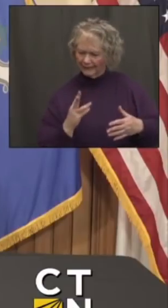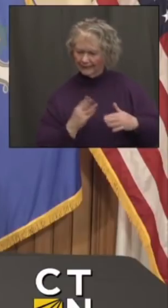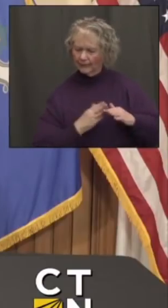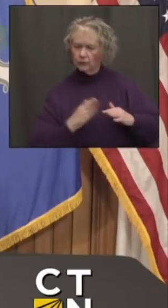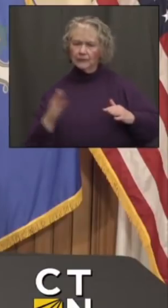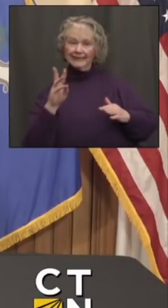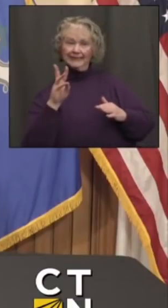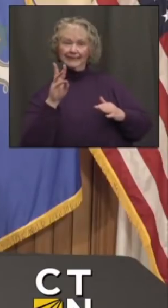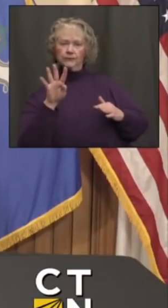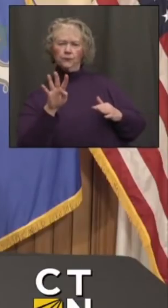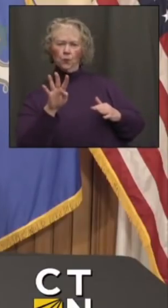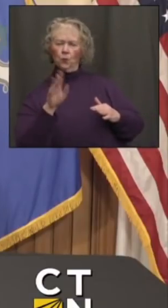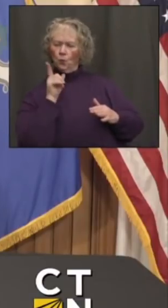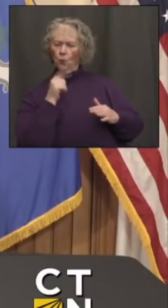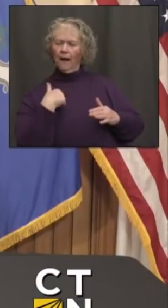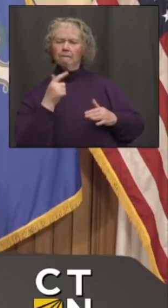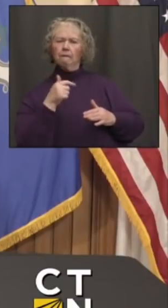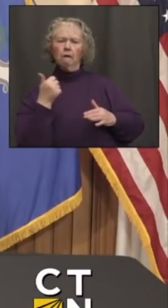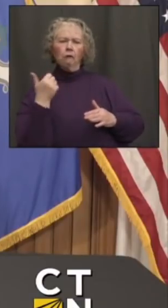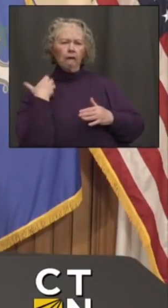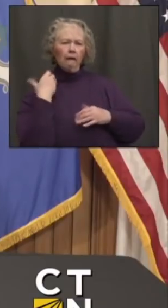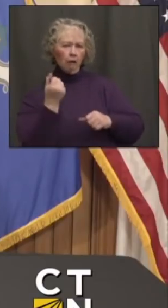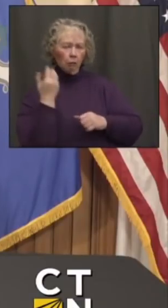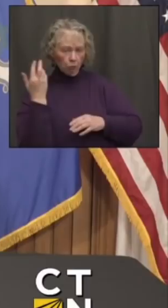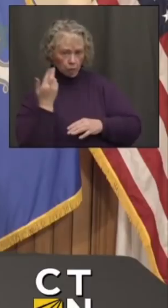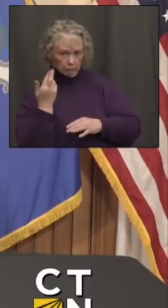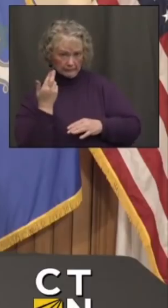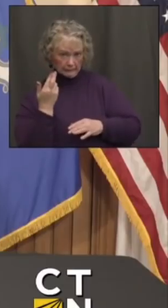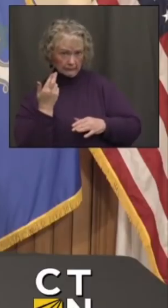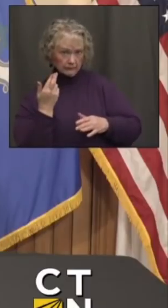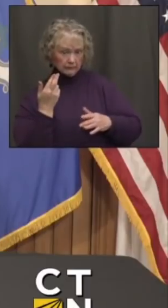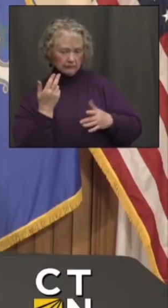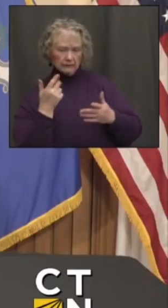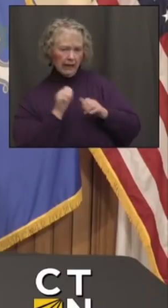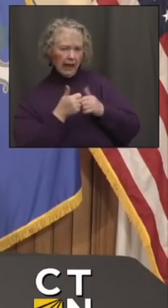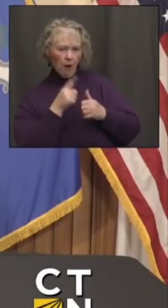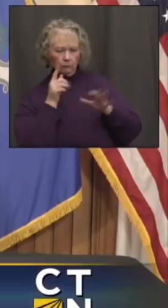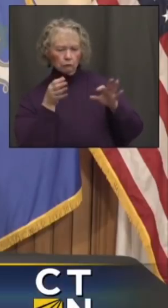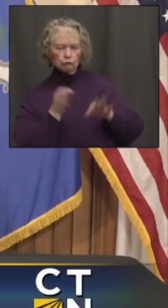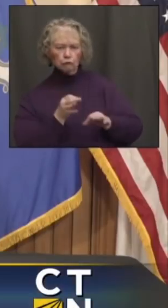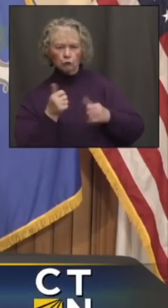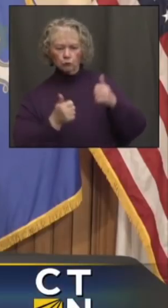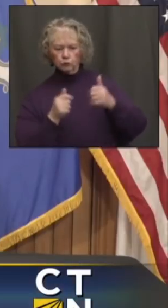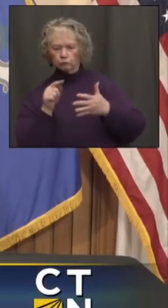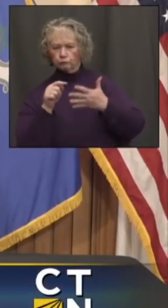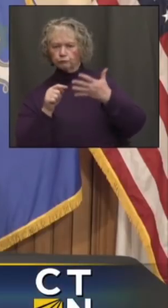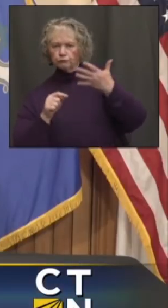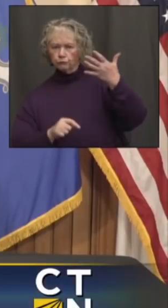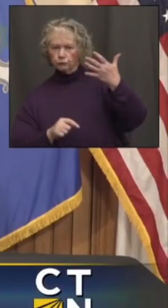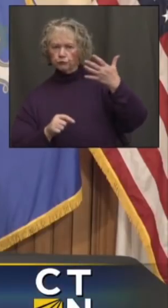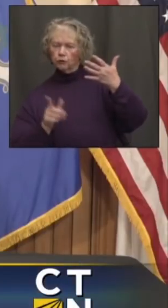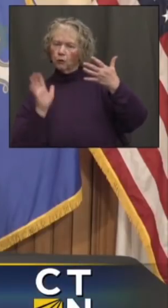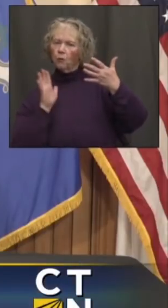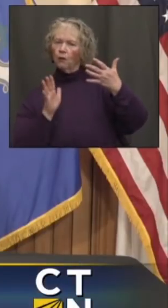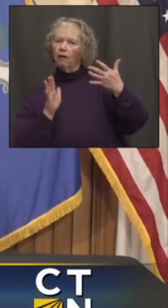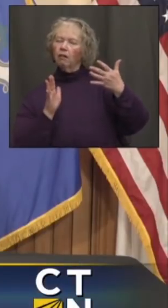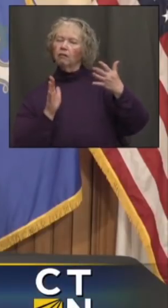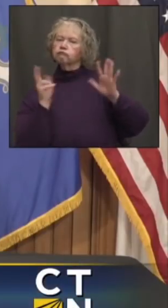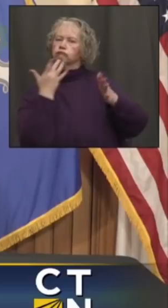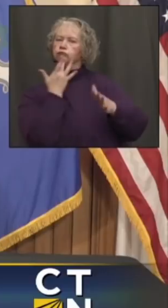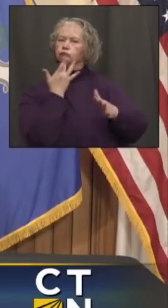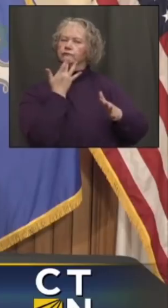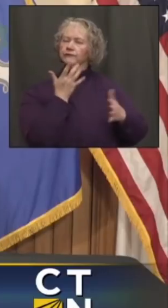essential workers included in this next phase, plus individuals 16